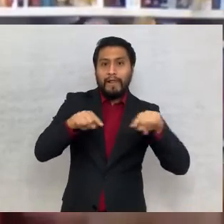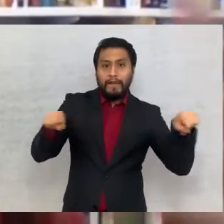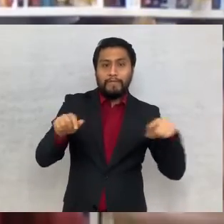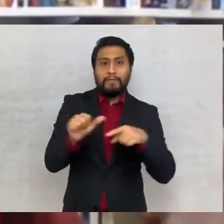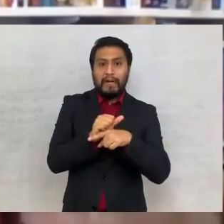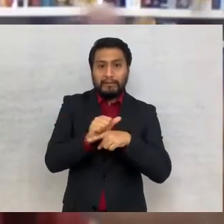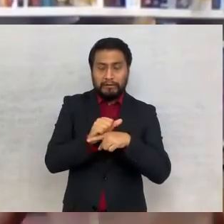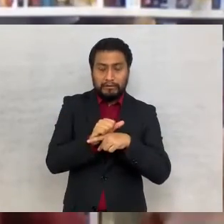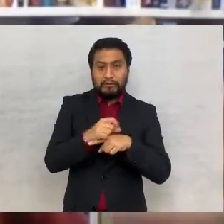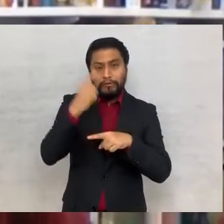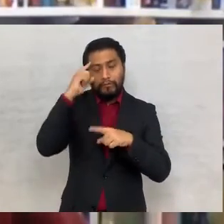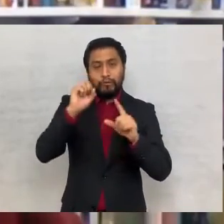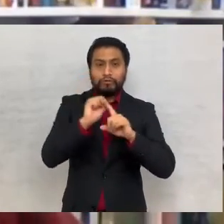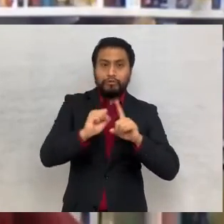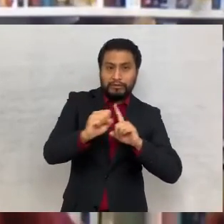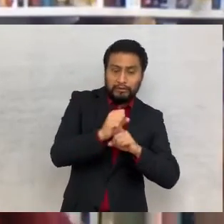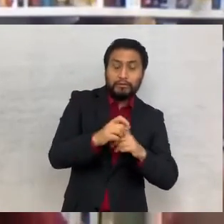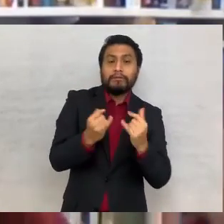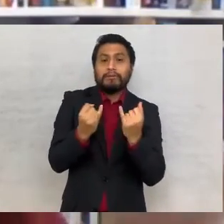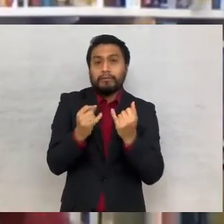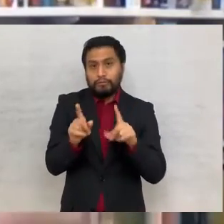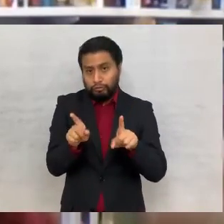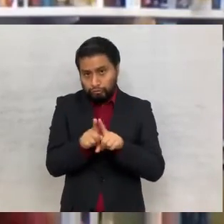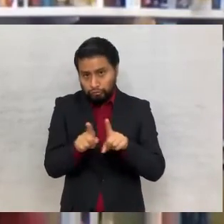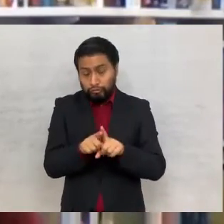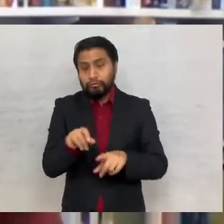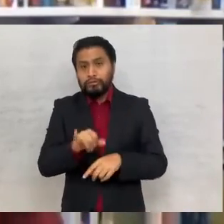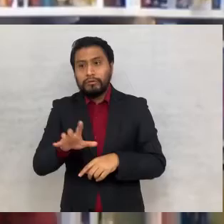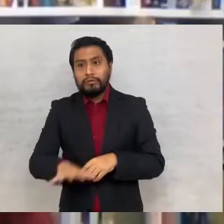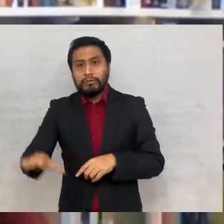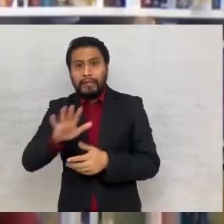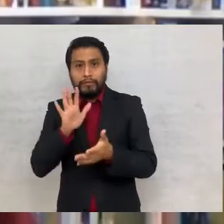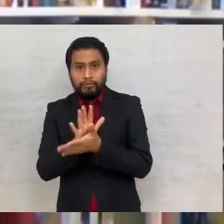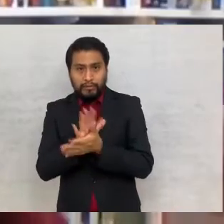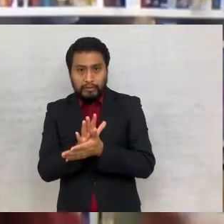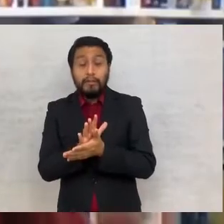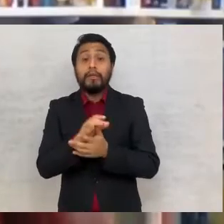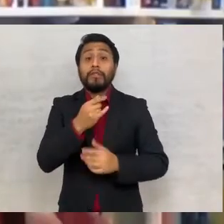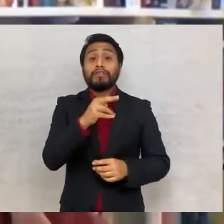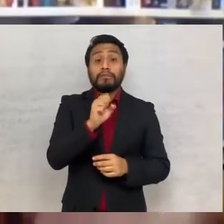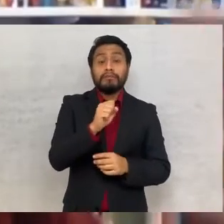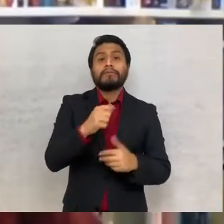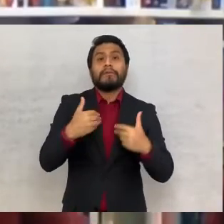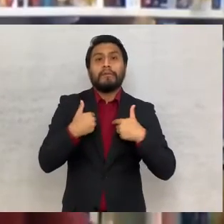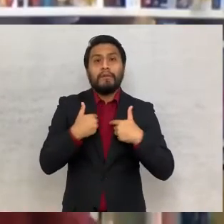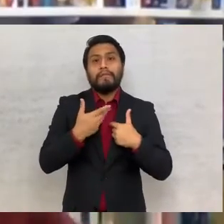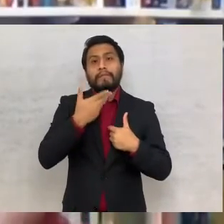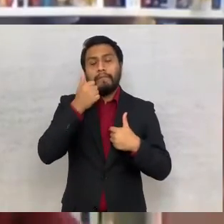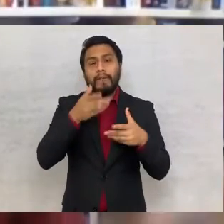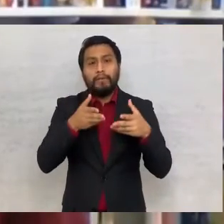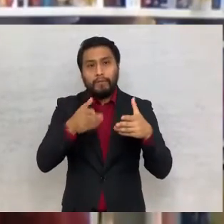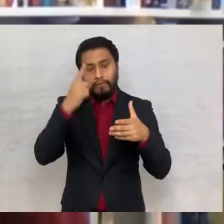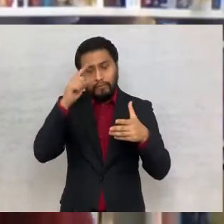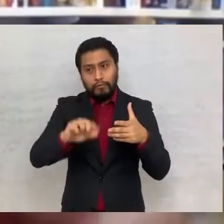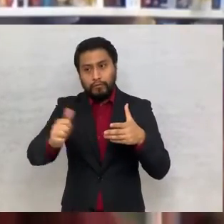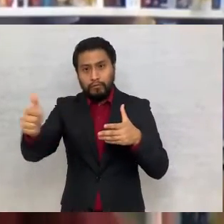had not been sufficiently improved through contact with Europeans. It therefore had to be disciplined